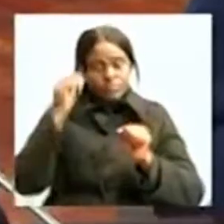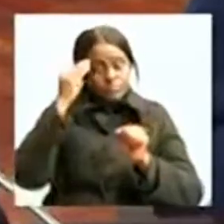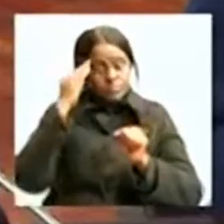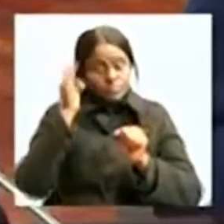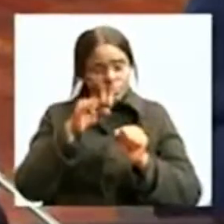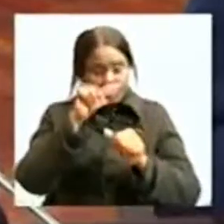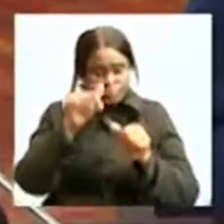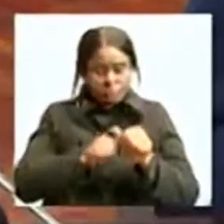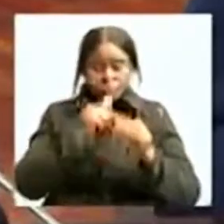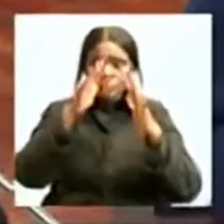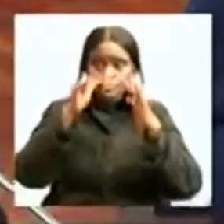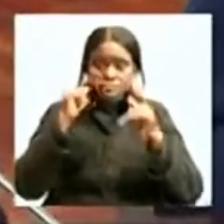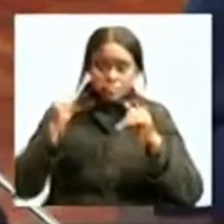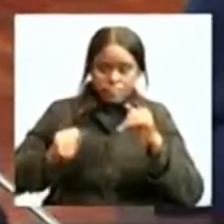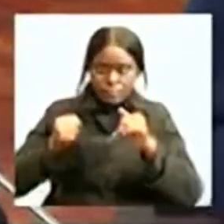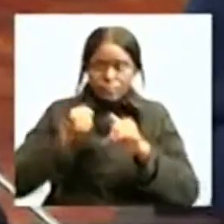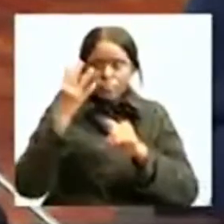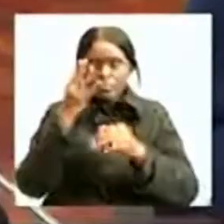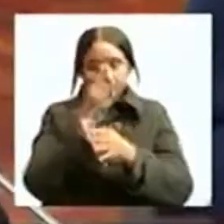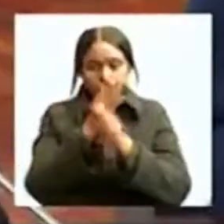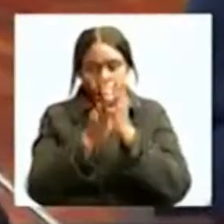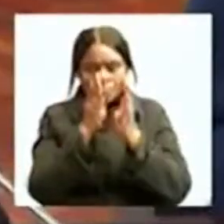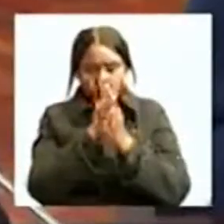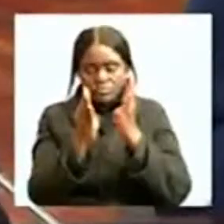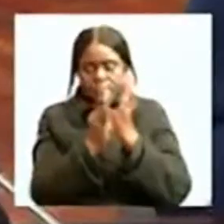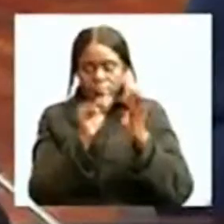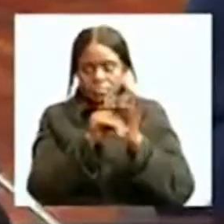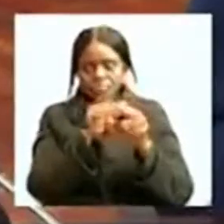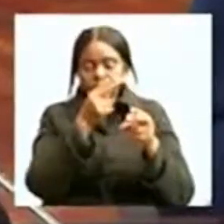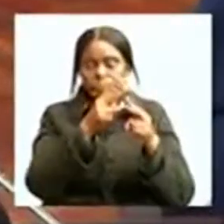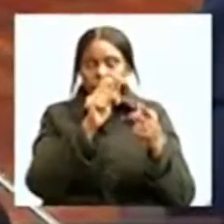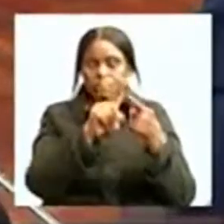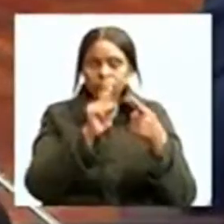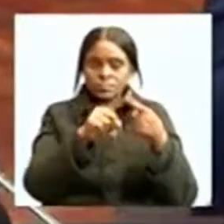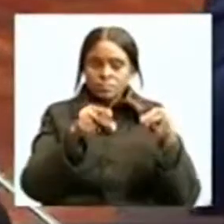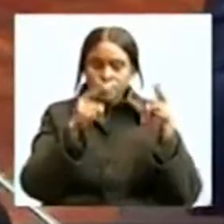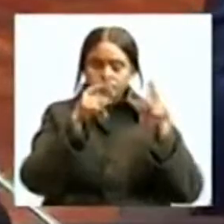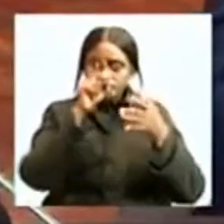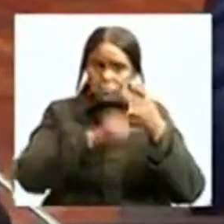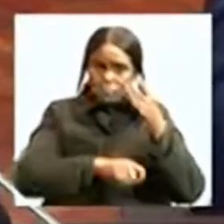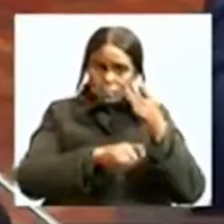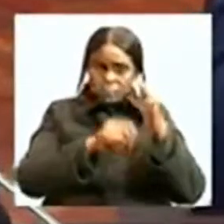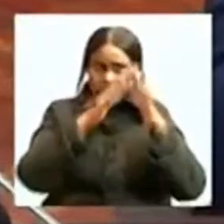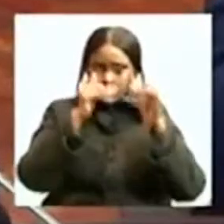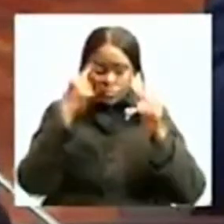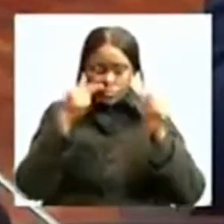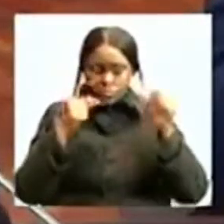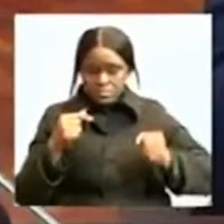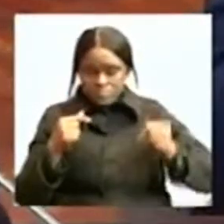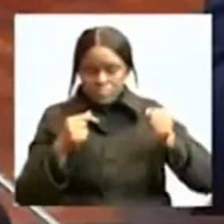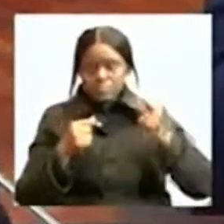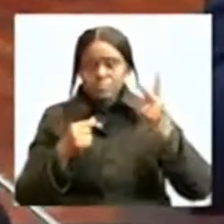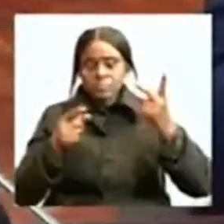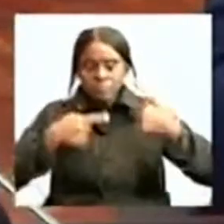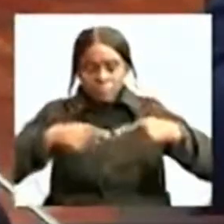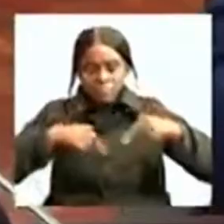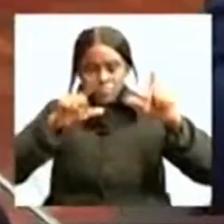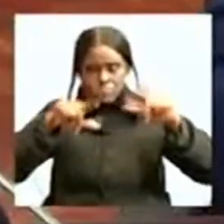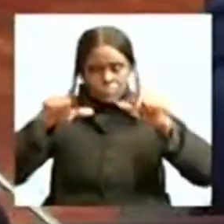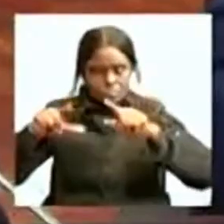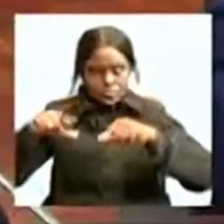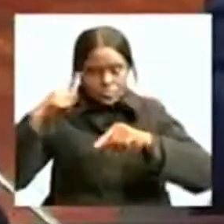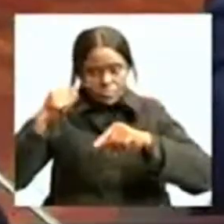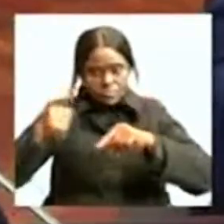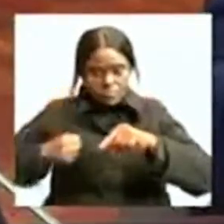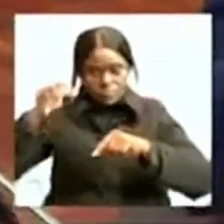note that each palace has 4 structures being constructed on it, namely high-cost house for the chief, 2 low-cost houses for